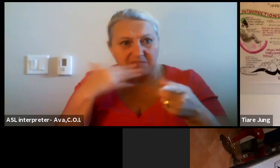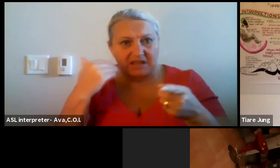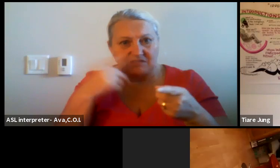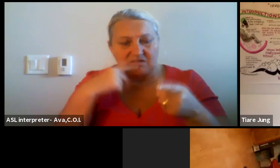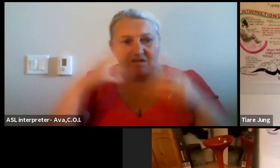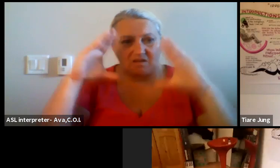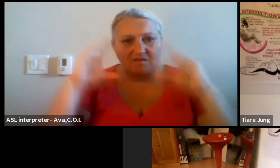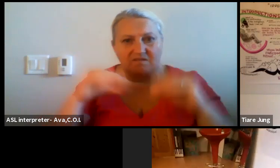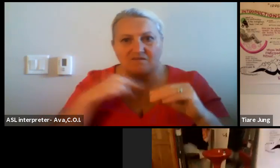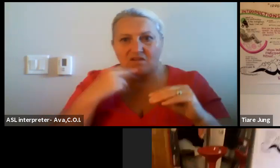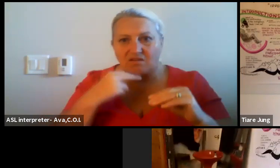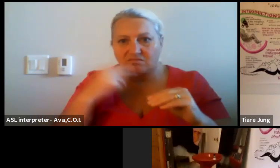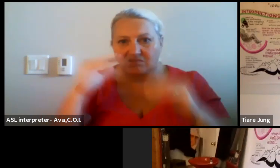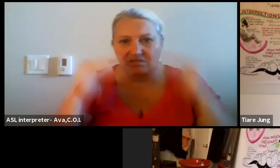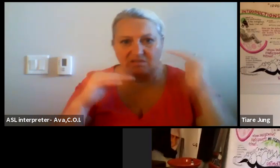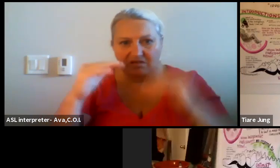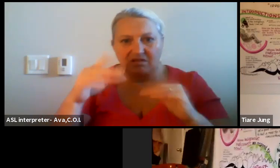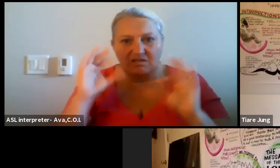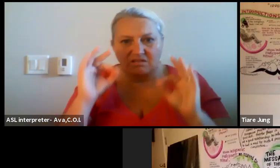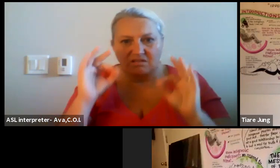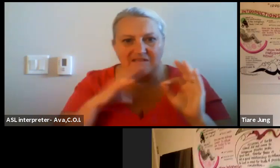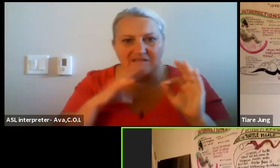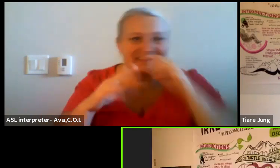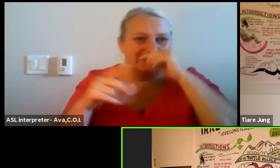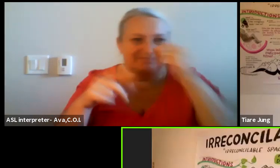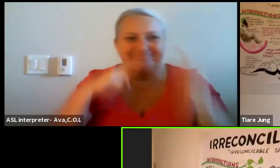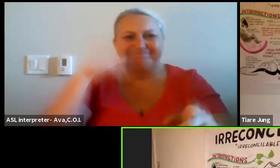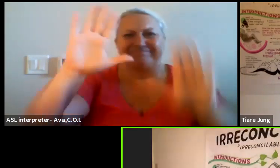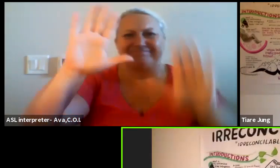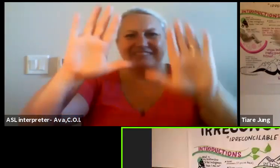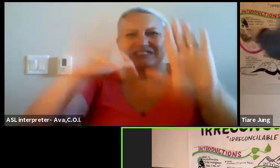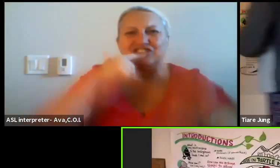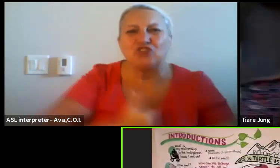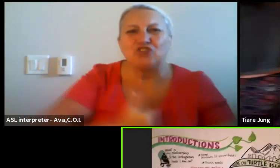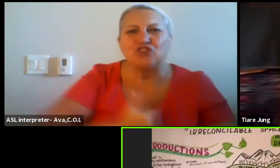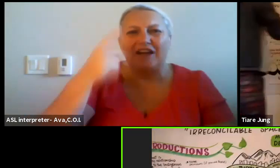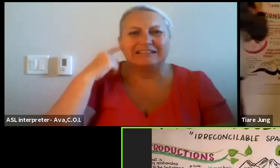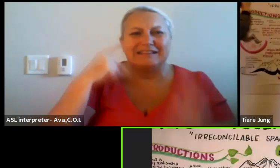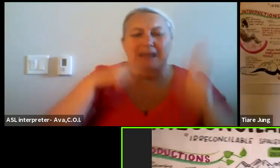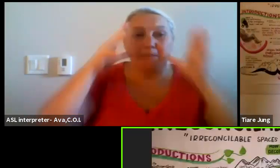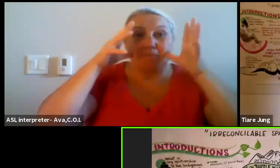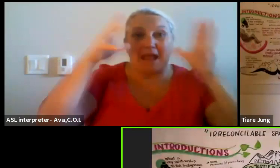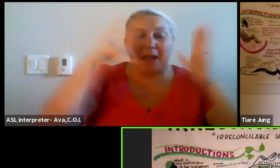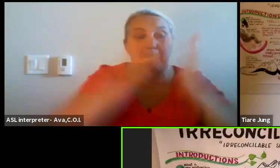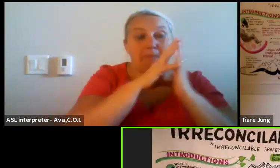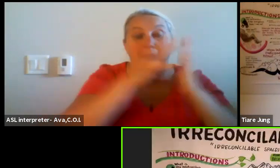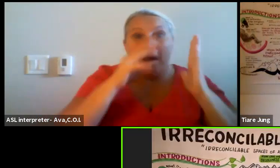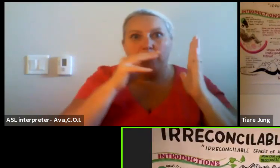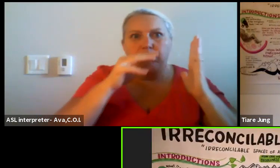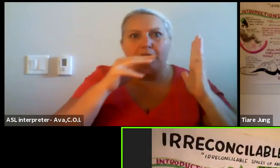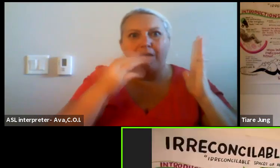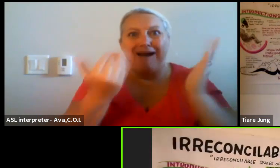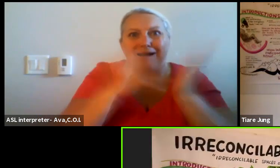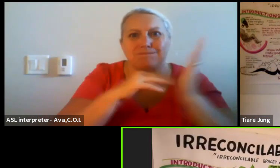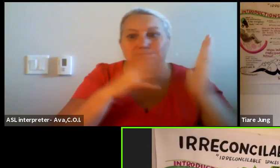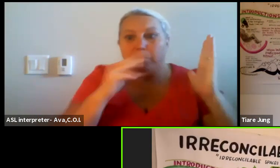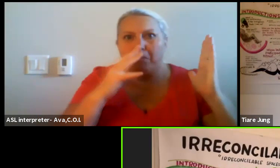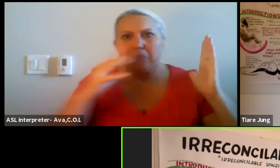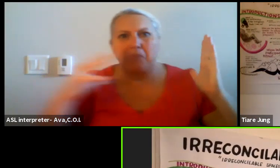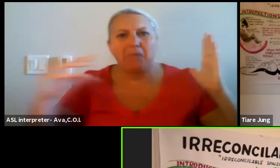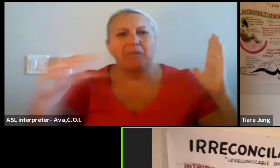That's way better. So sorry about that, everyone. So I'm on Zoom on